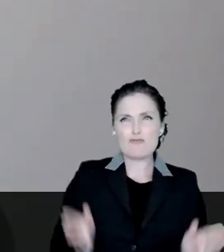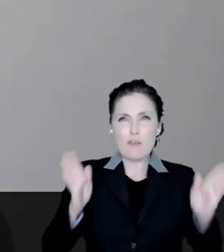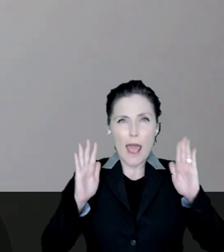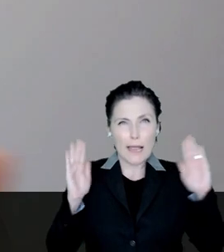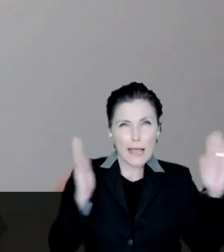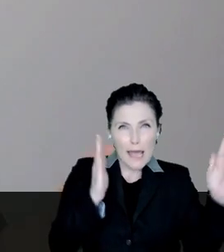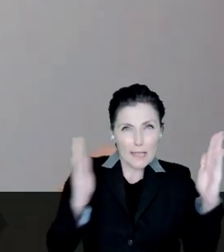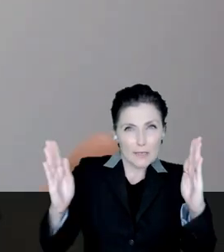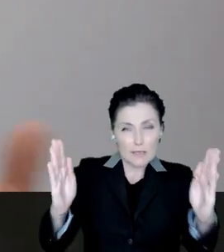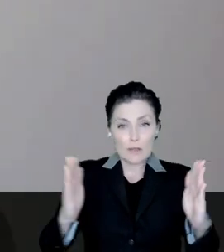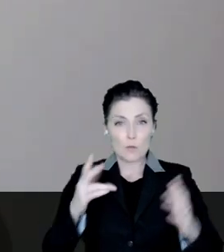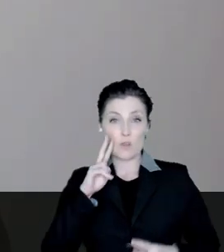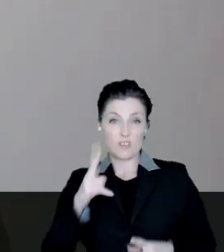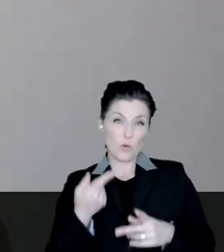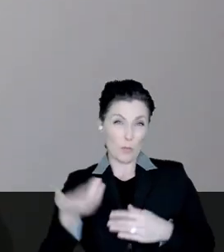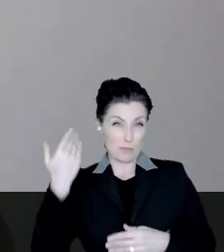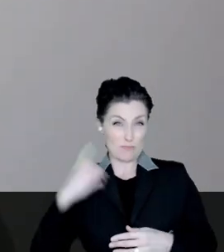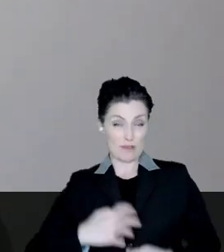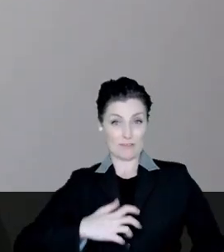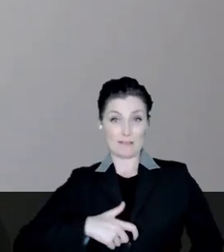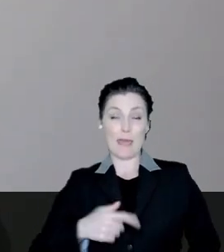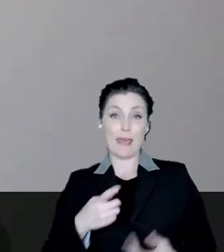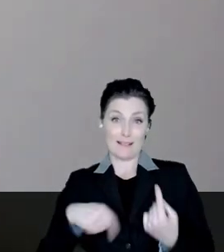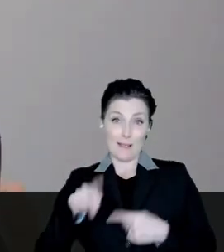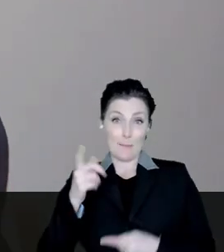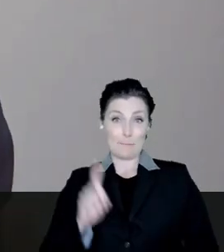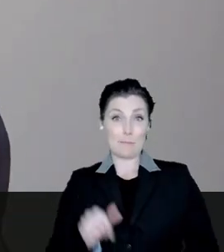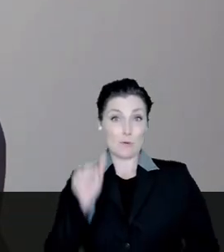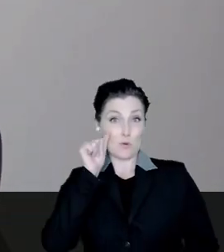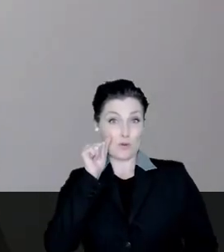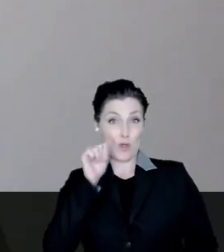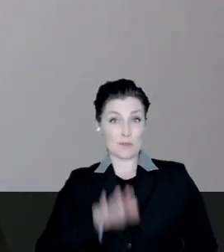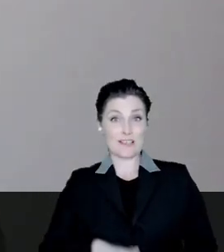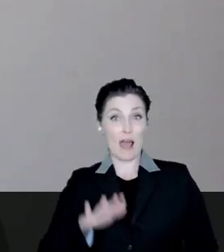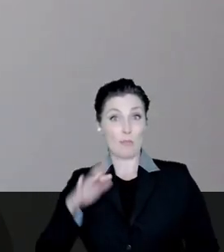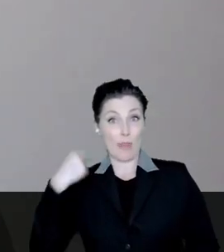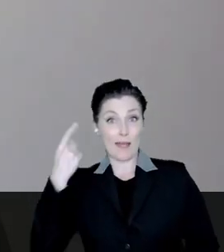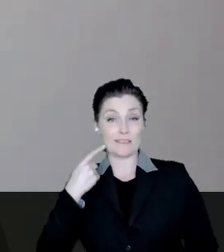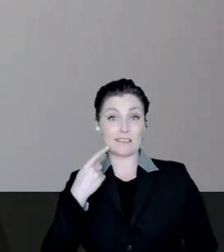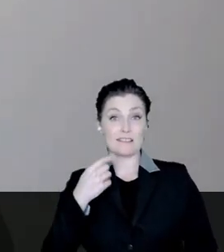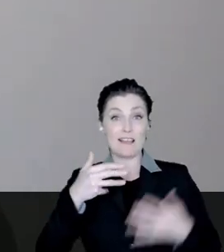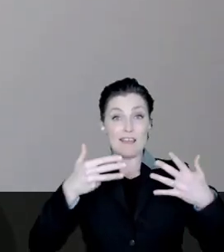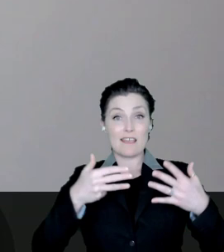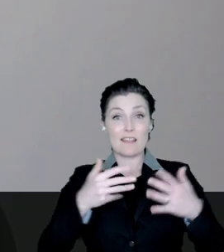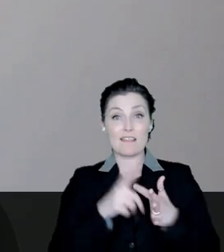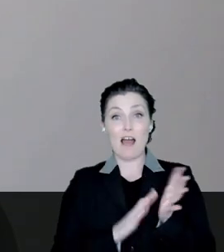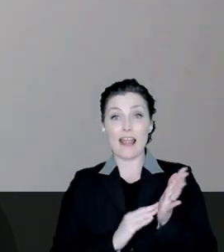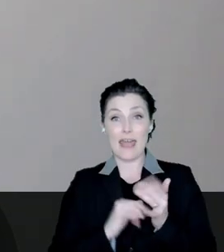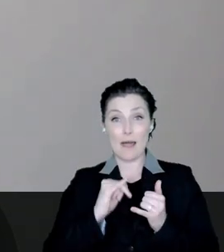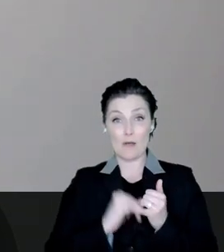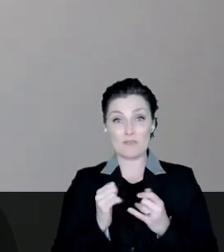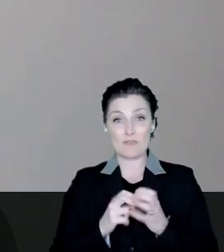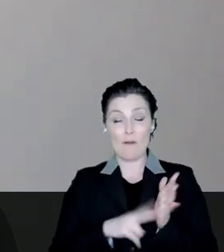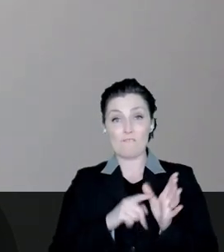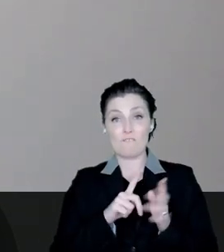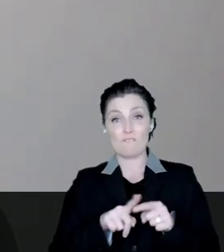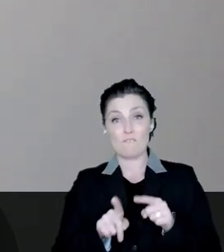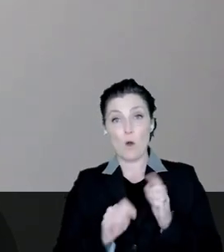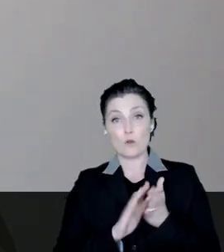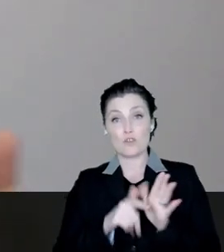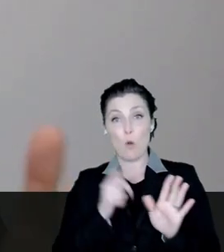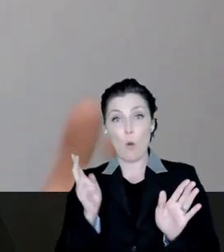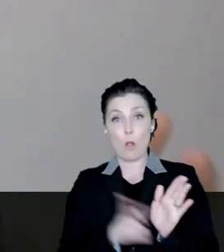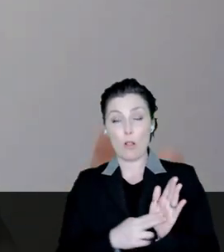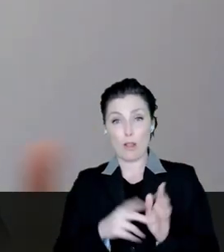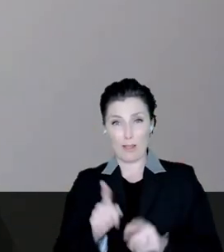mayor, who allowed, those of us who know South London, Nine Elms and Vauxhall, the monstrosities that were allowed before I was a mayor